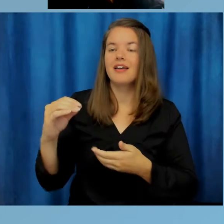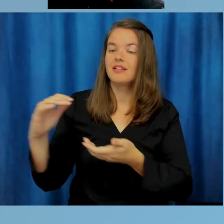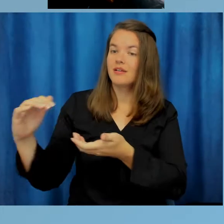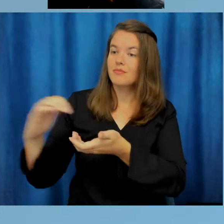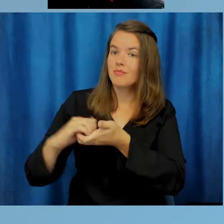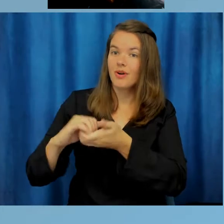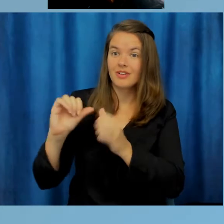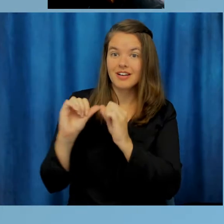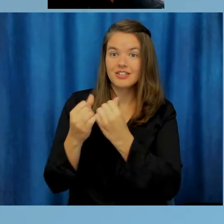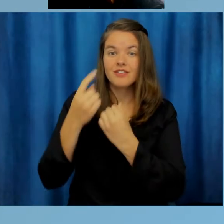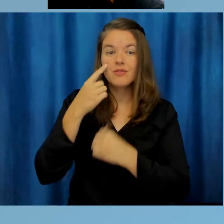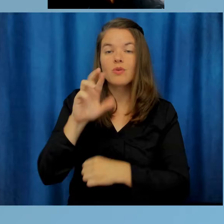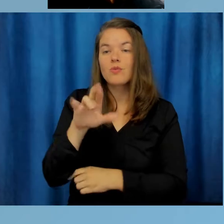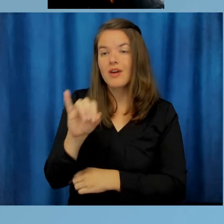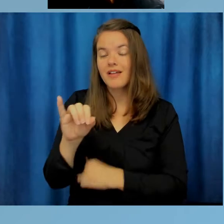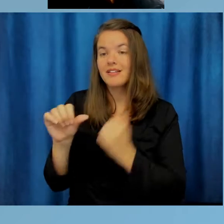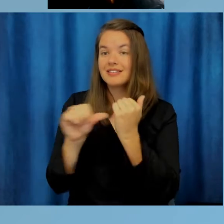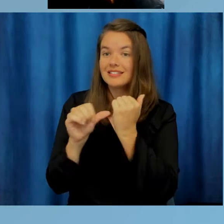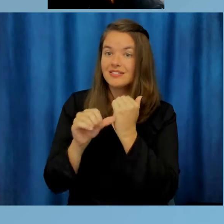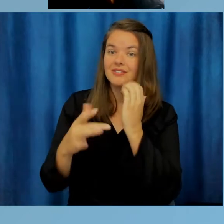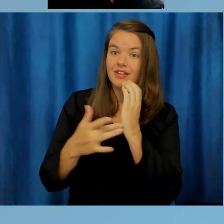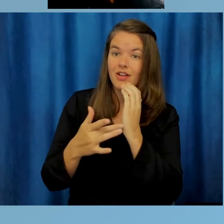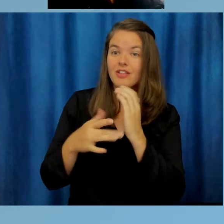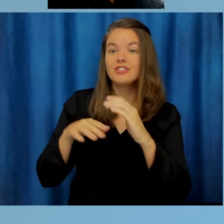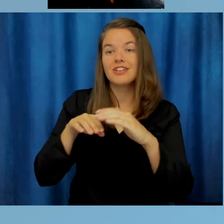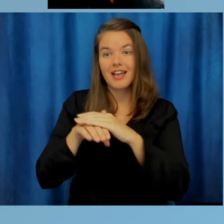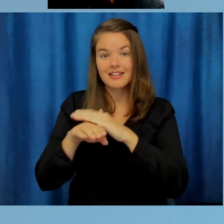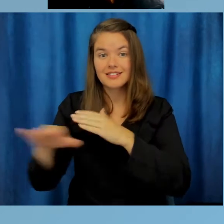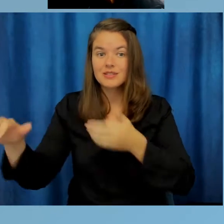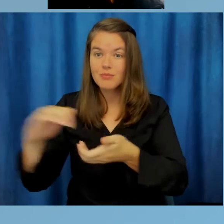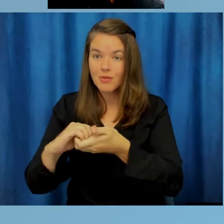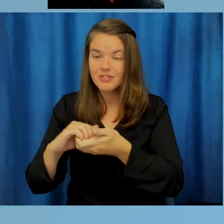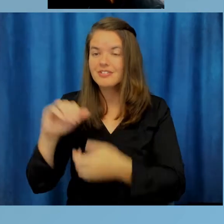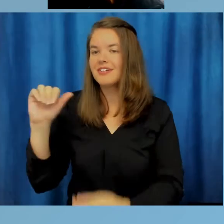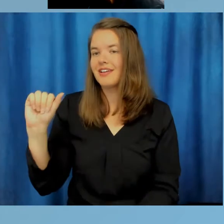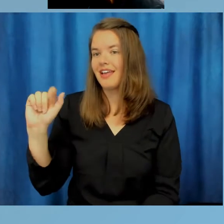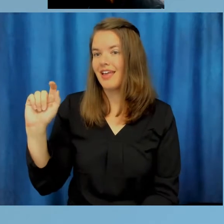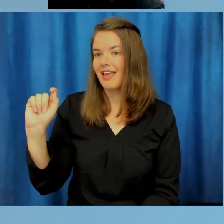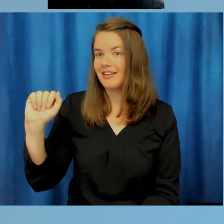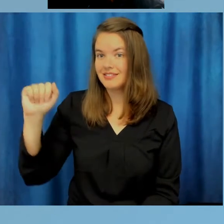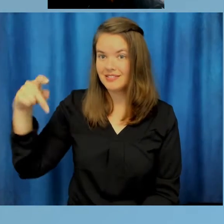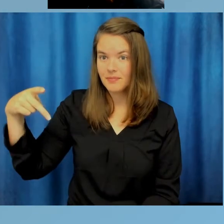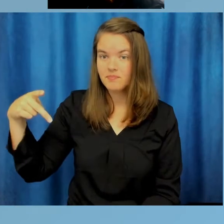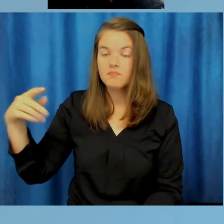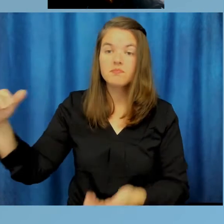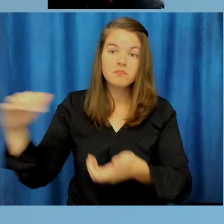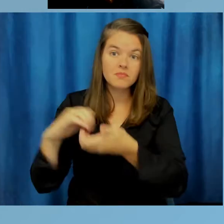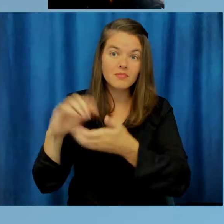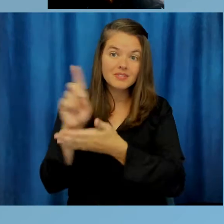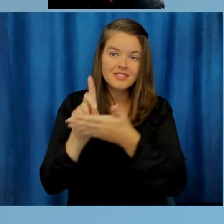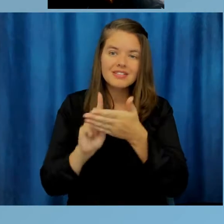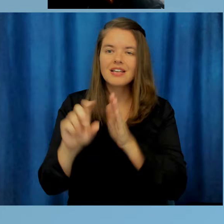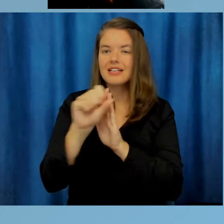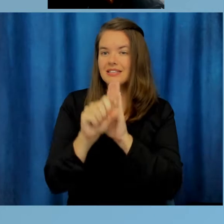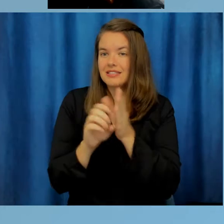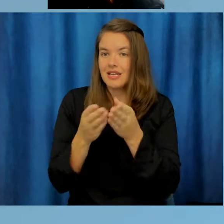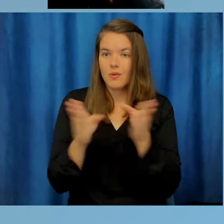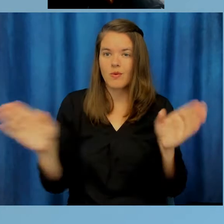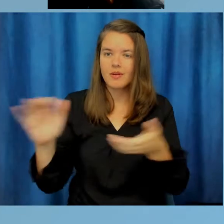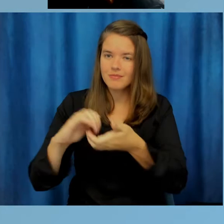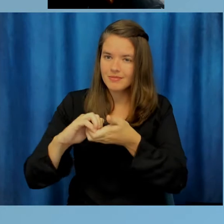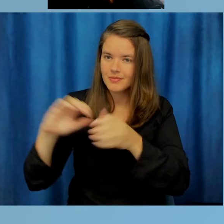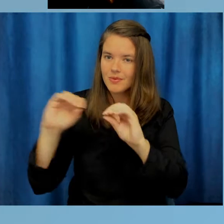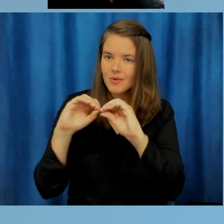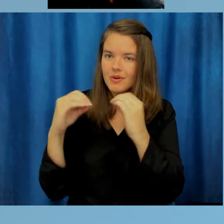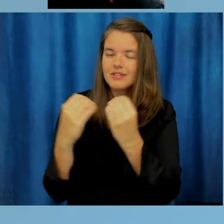agency for the Rhode Island Assistive Technology Access Partnership, also known as ATAP. This partnership is designed as a